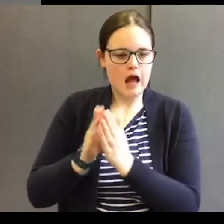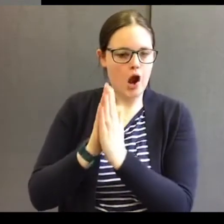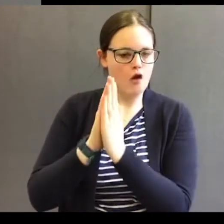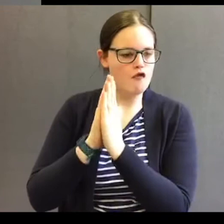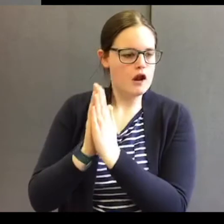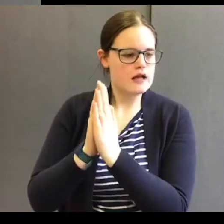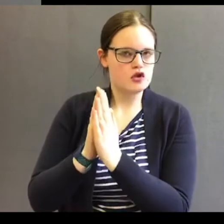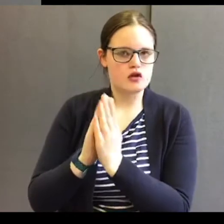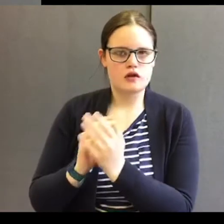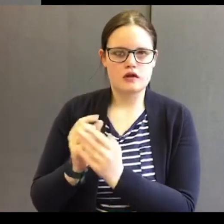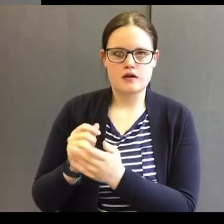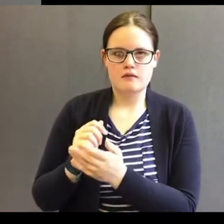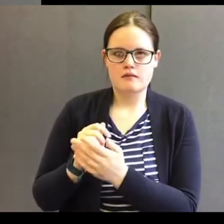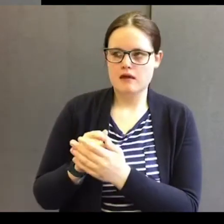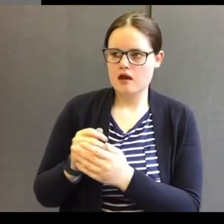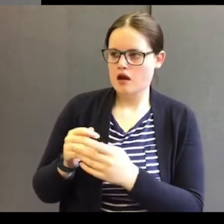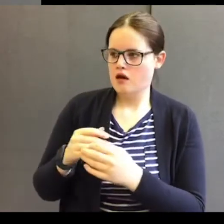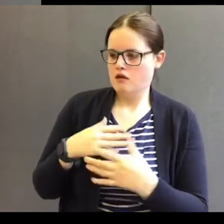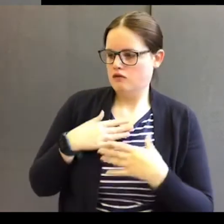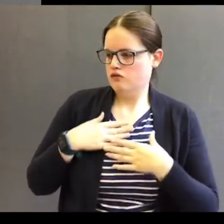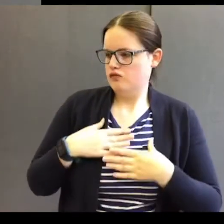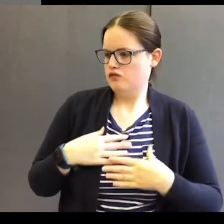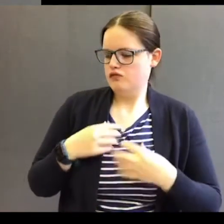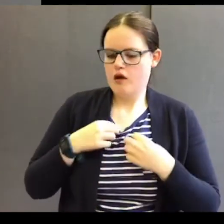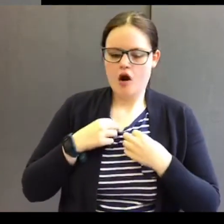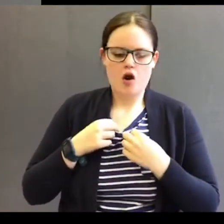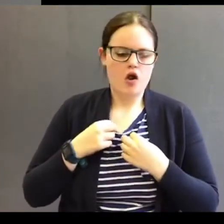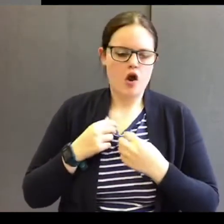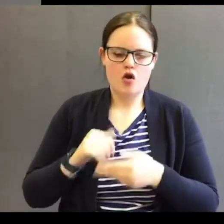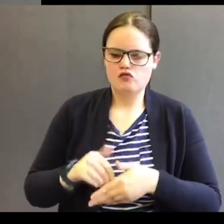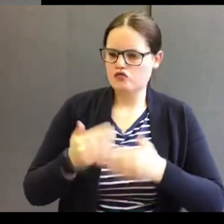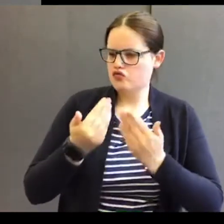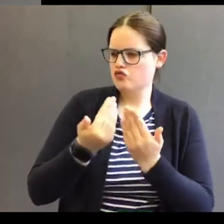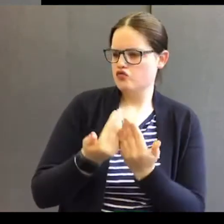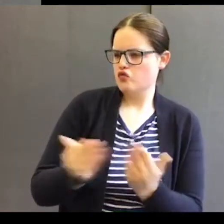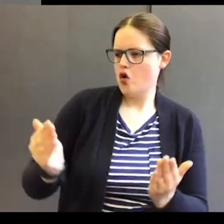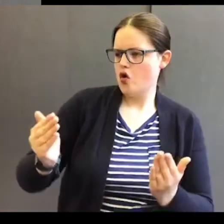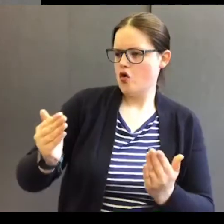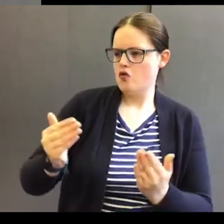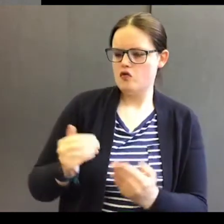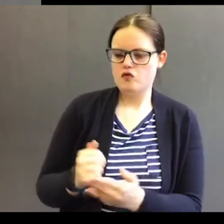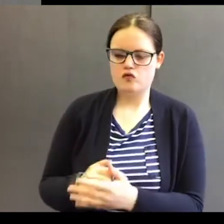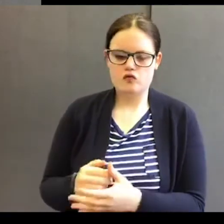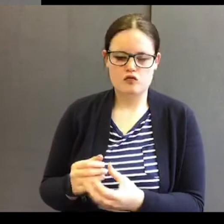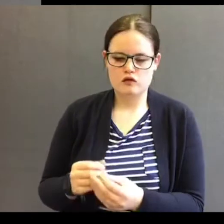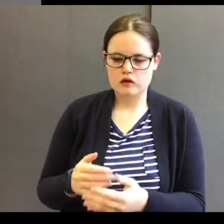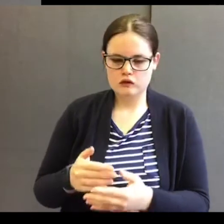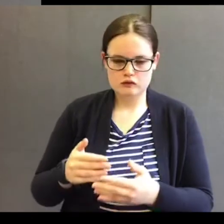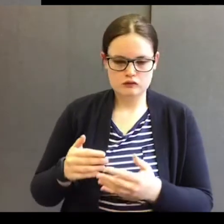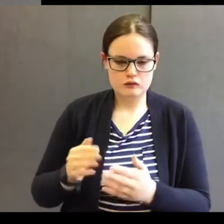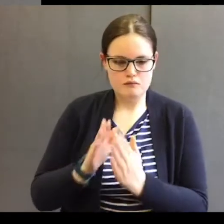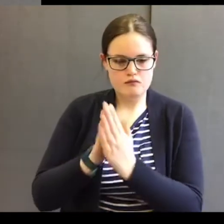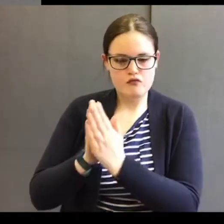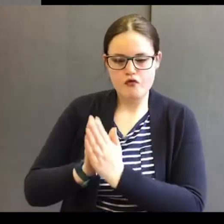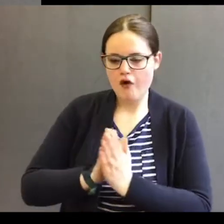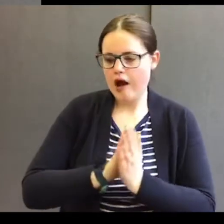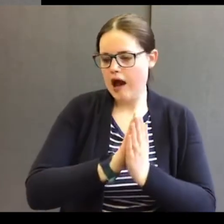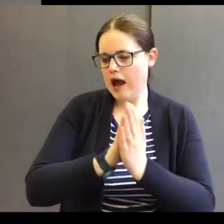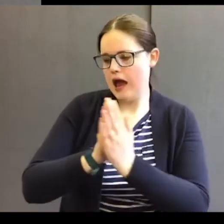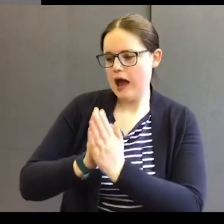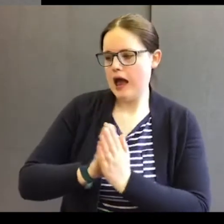religion that can be worn, that can be shown with great